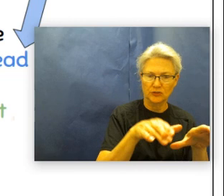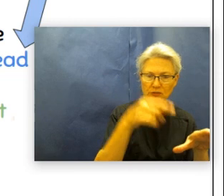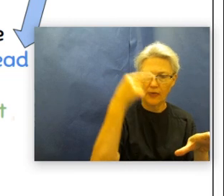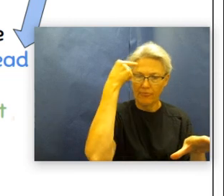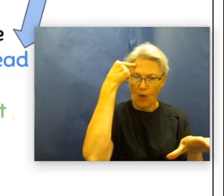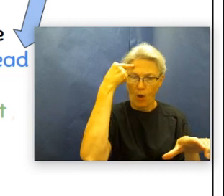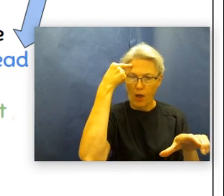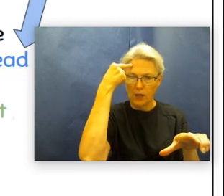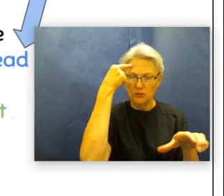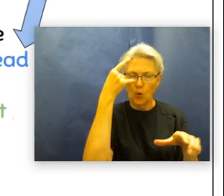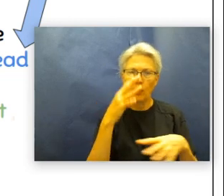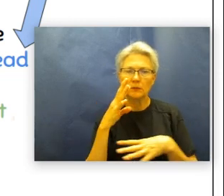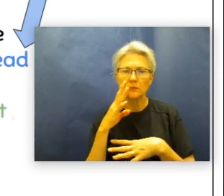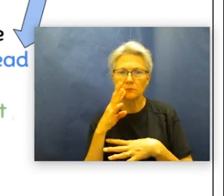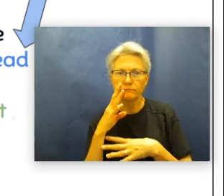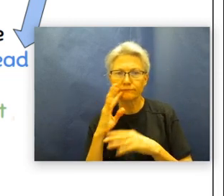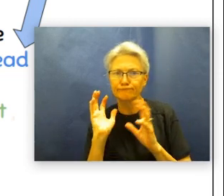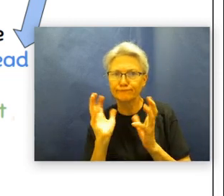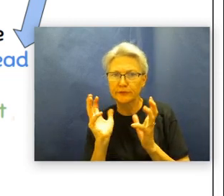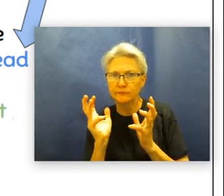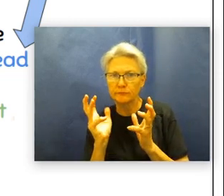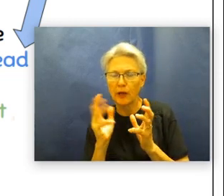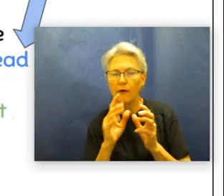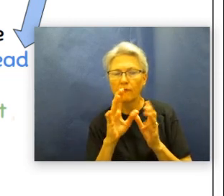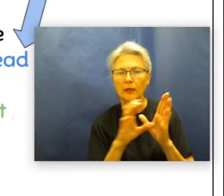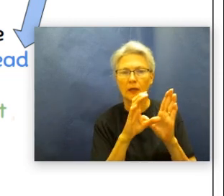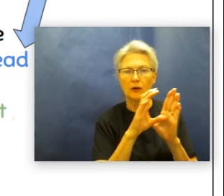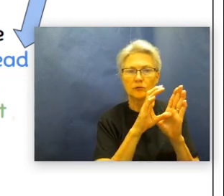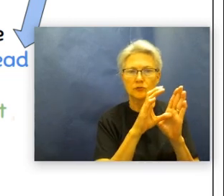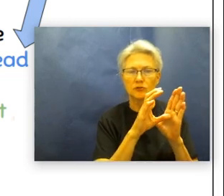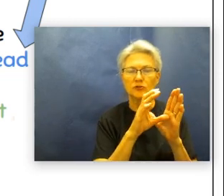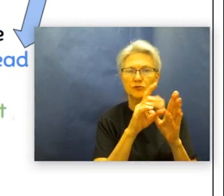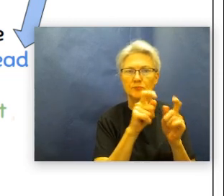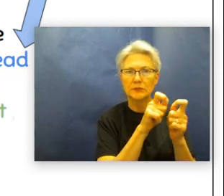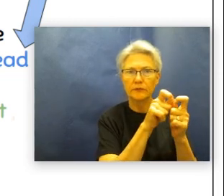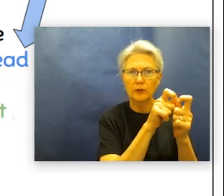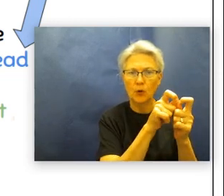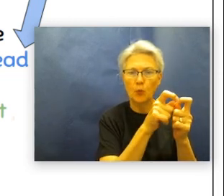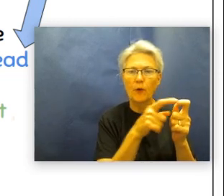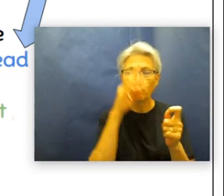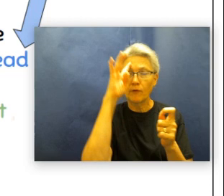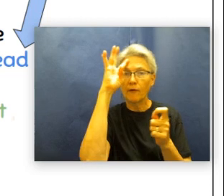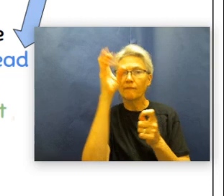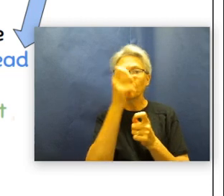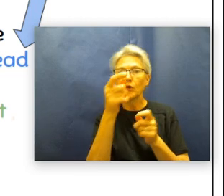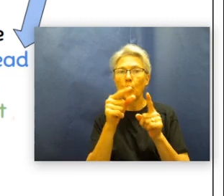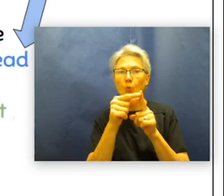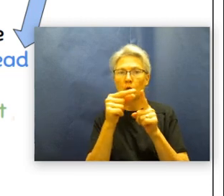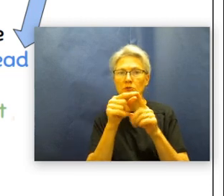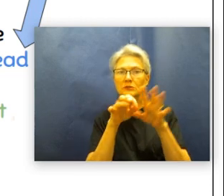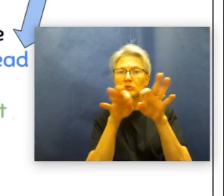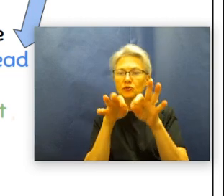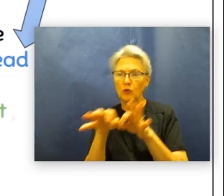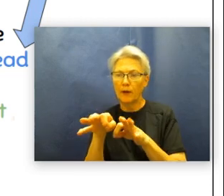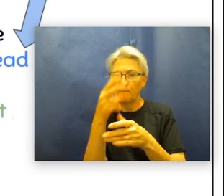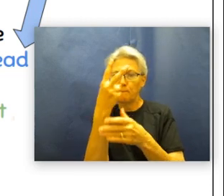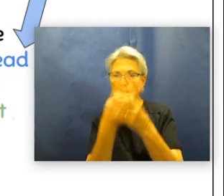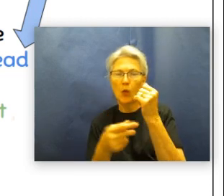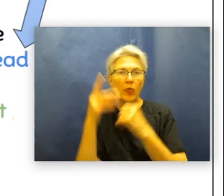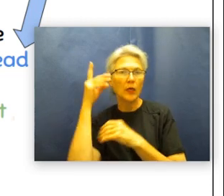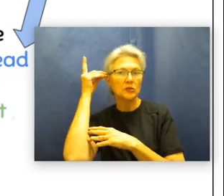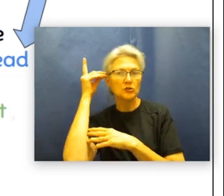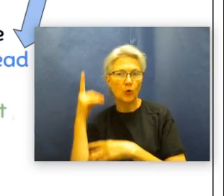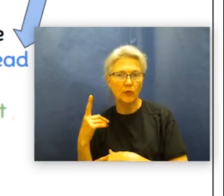thoughts, or what characters said, we were able to come up with a few words to describe both Dorothy